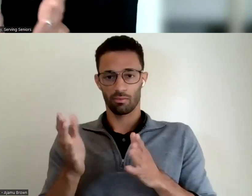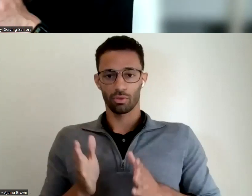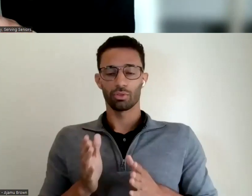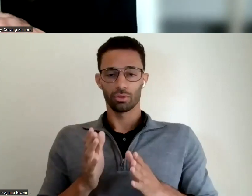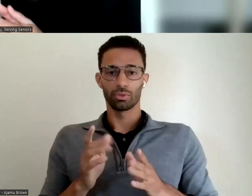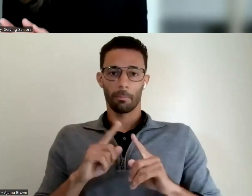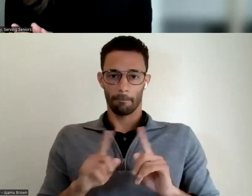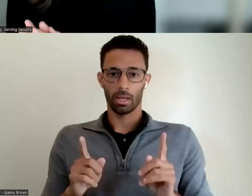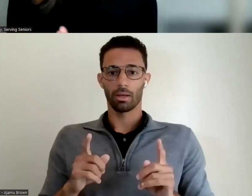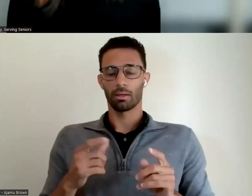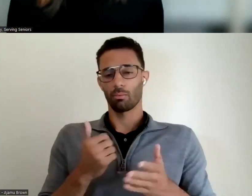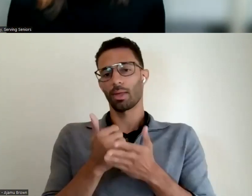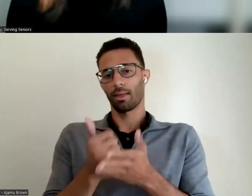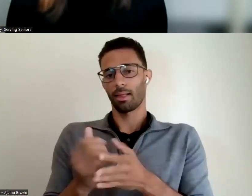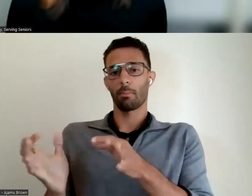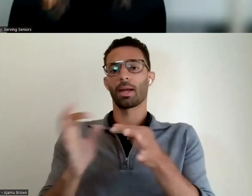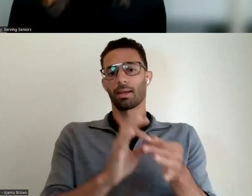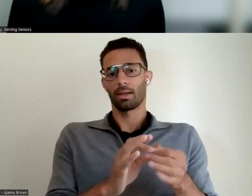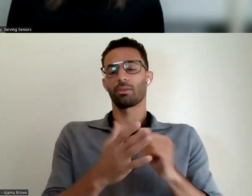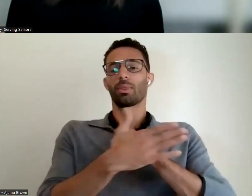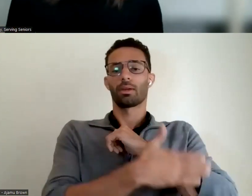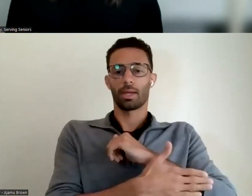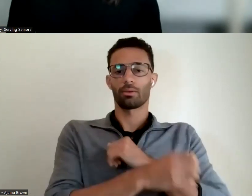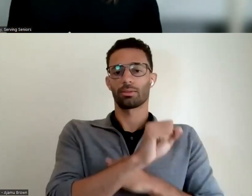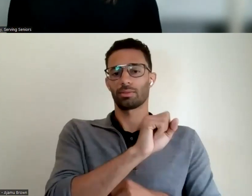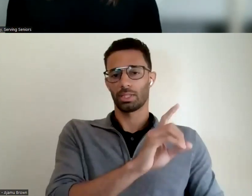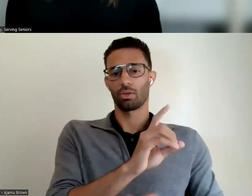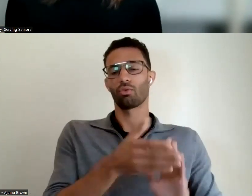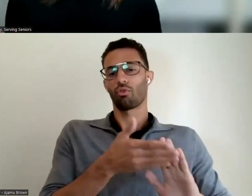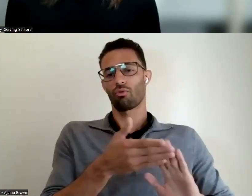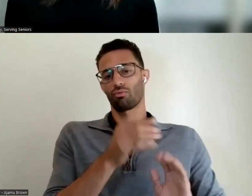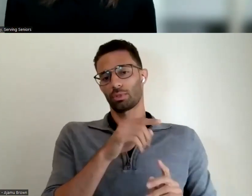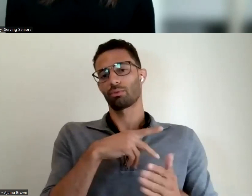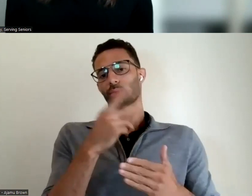them connected to the County of San Diego, which runs that program.